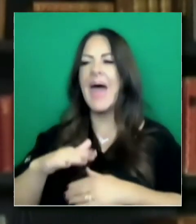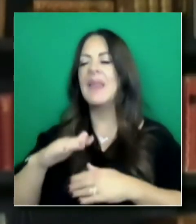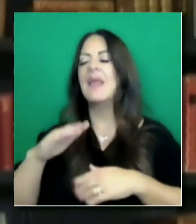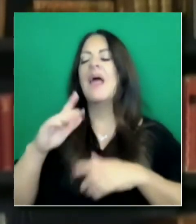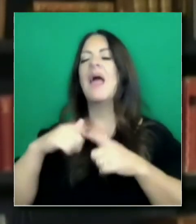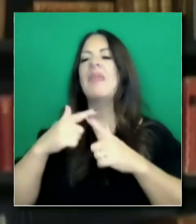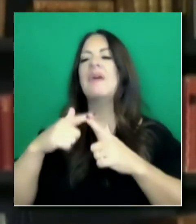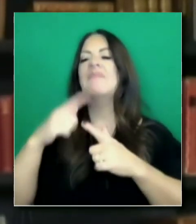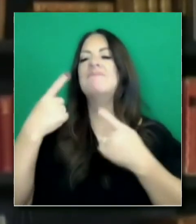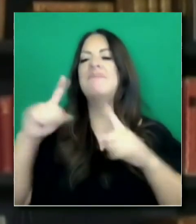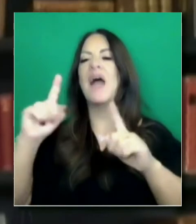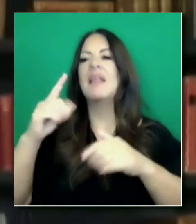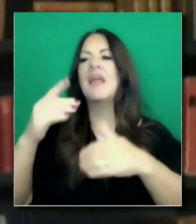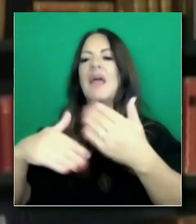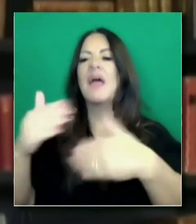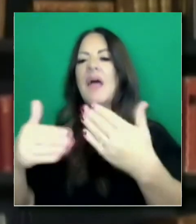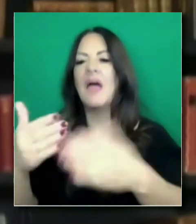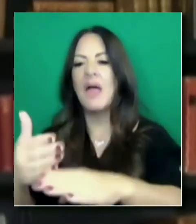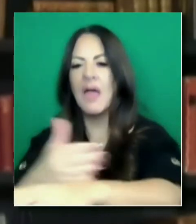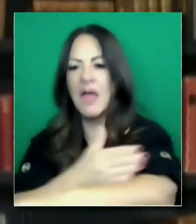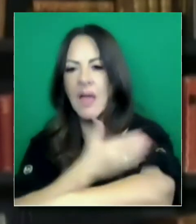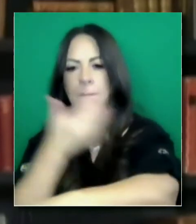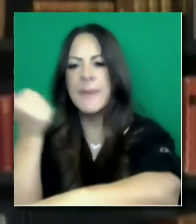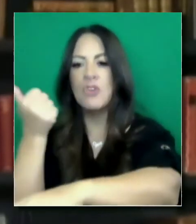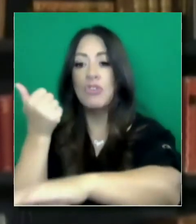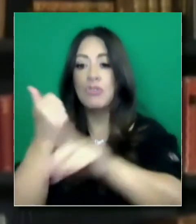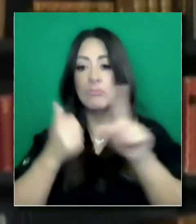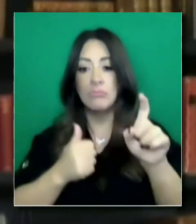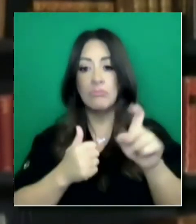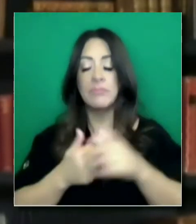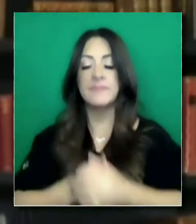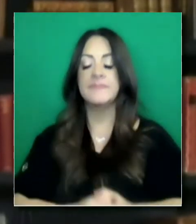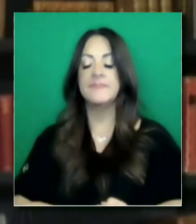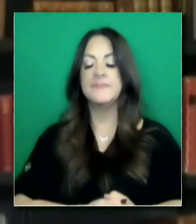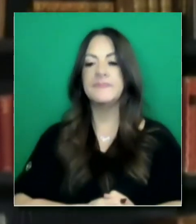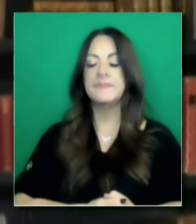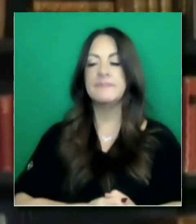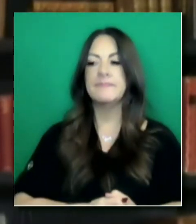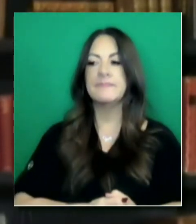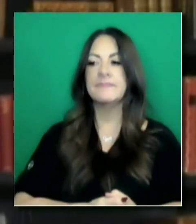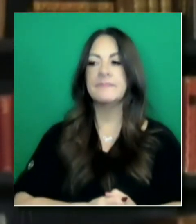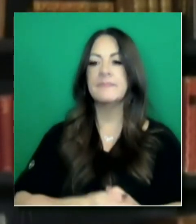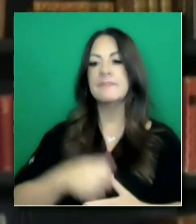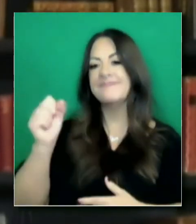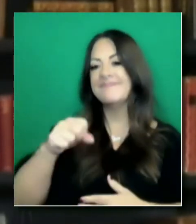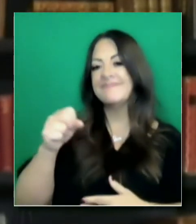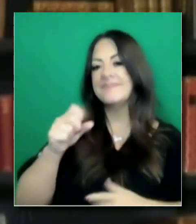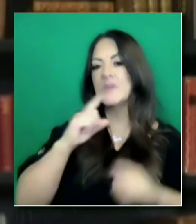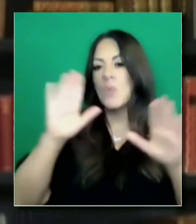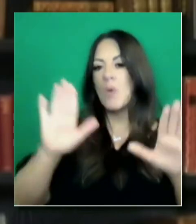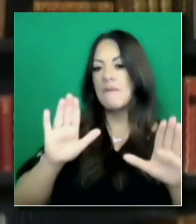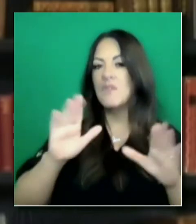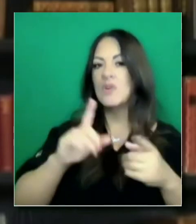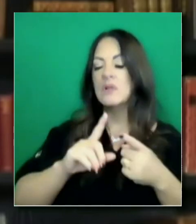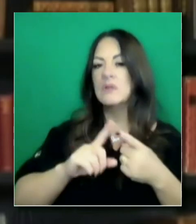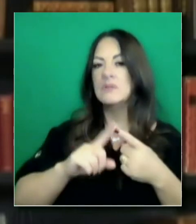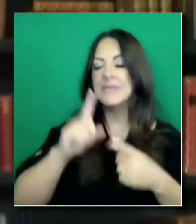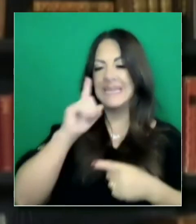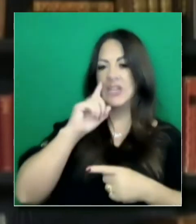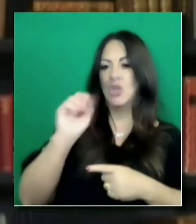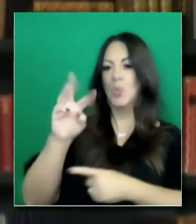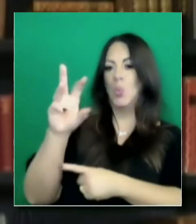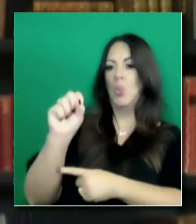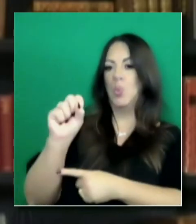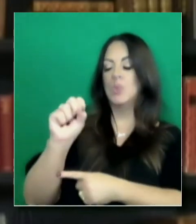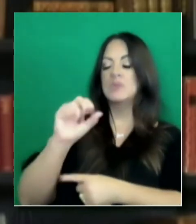I think, it was wonderful, at least for me, to hear this from the president-elect when